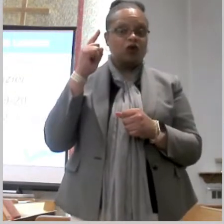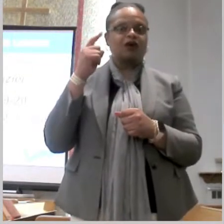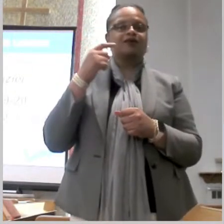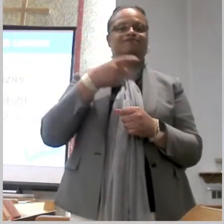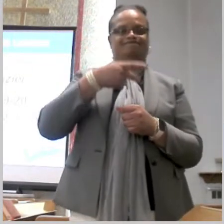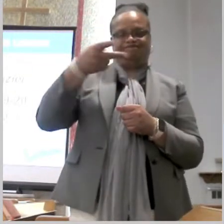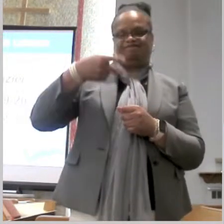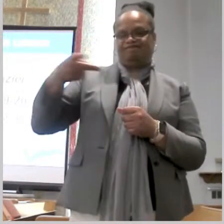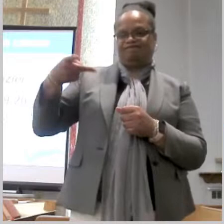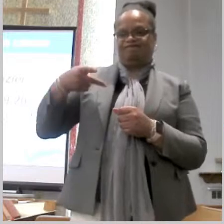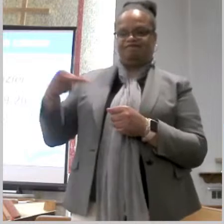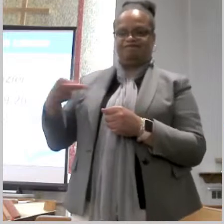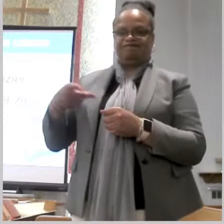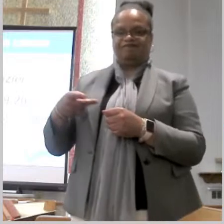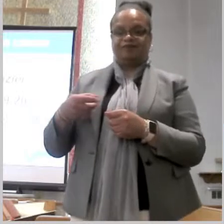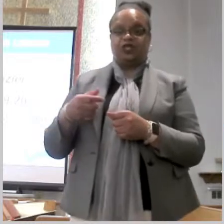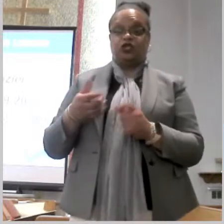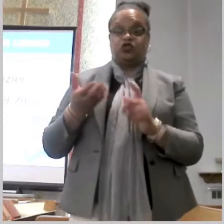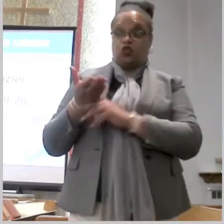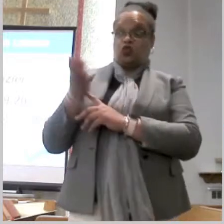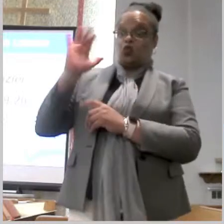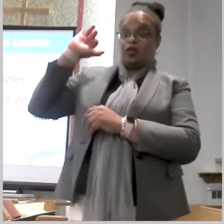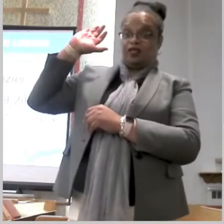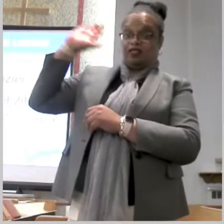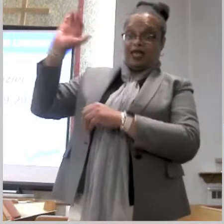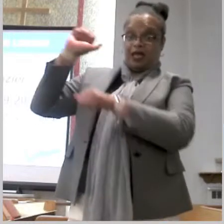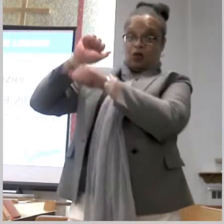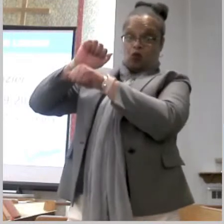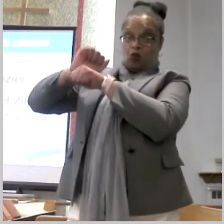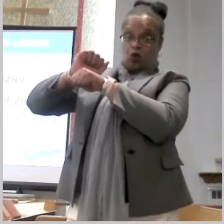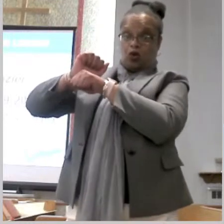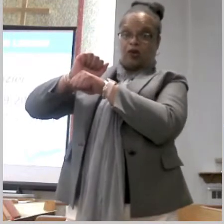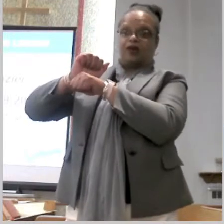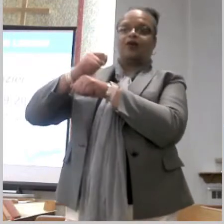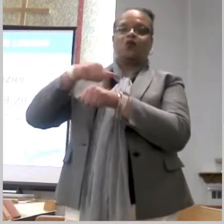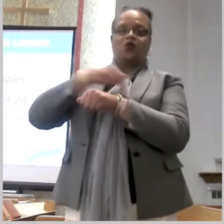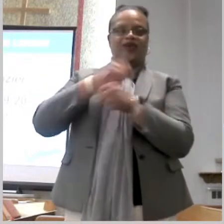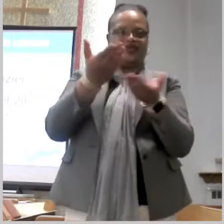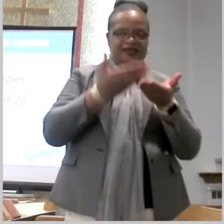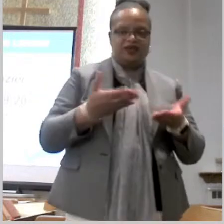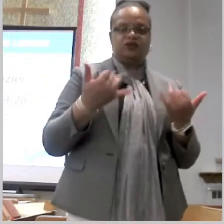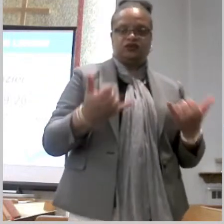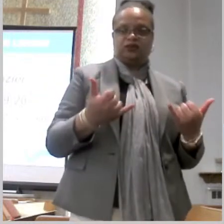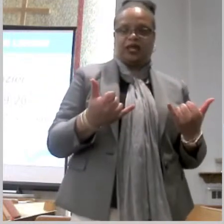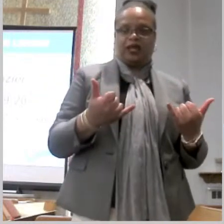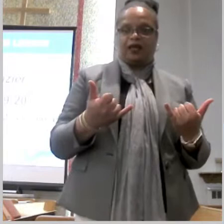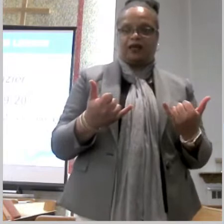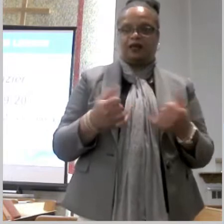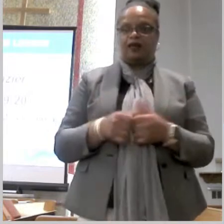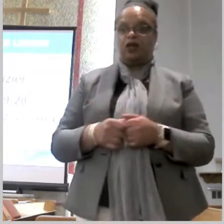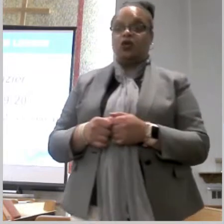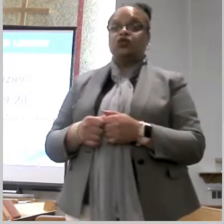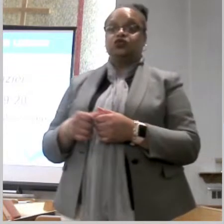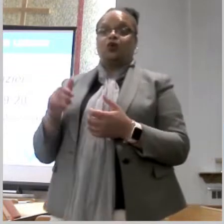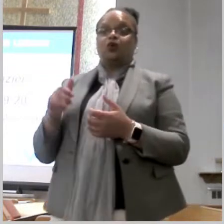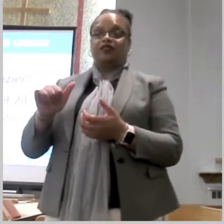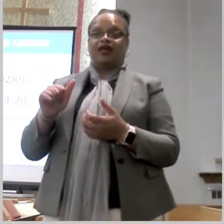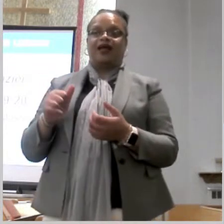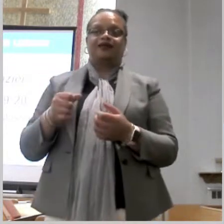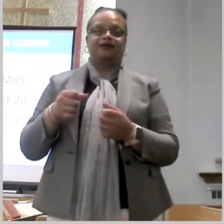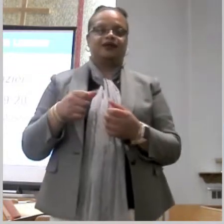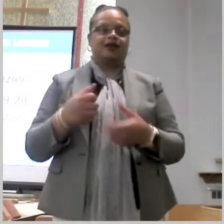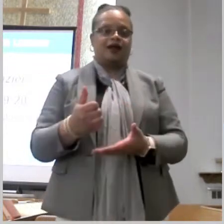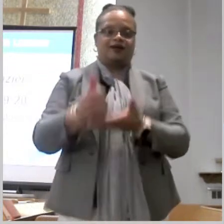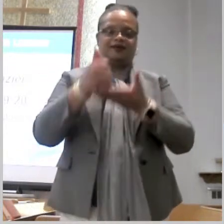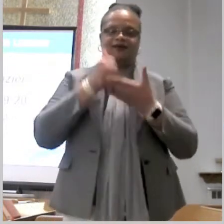here. It is through this sacrifice that's why we're going through, and we're actually going to be going through this communion and this Lord's Supper in a few